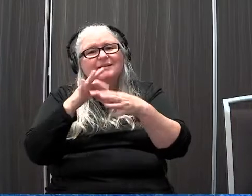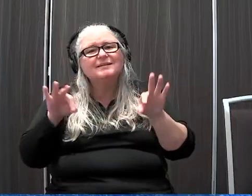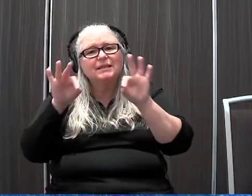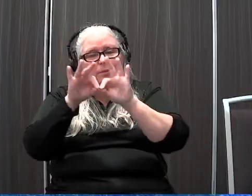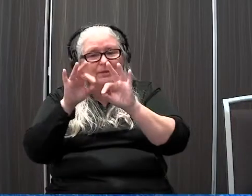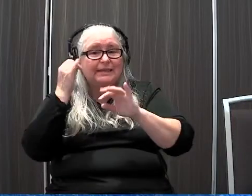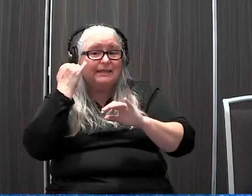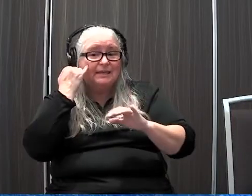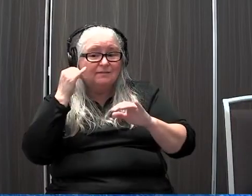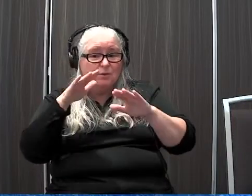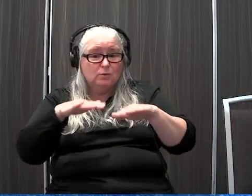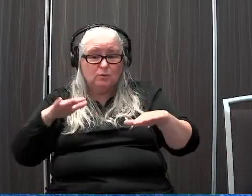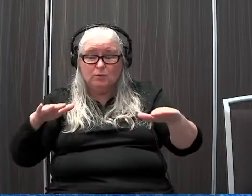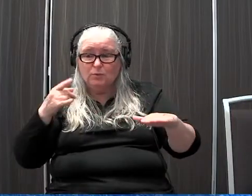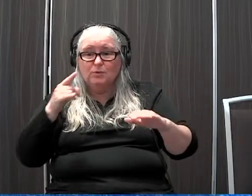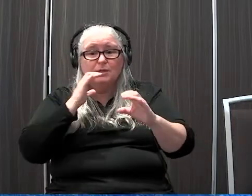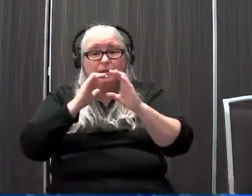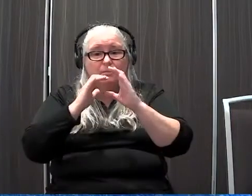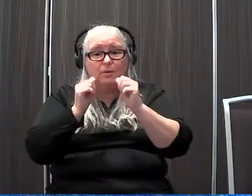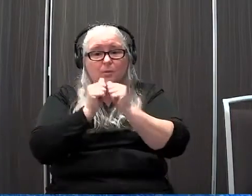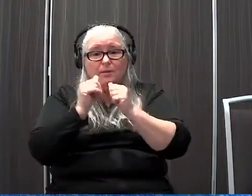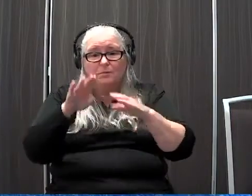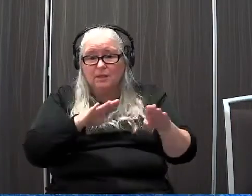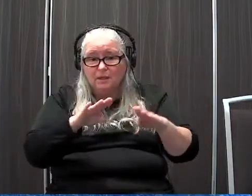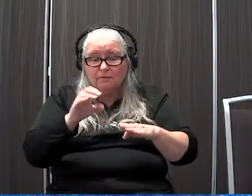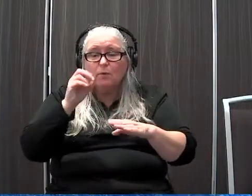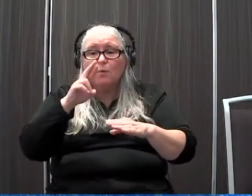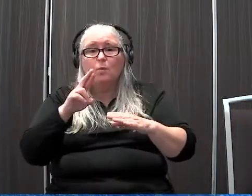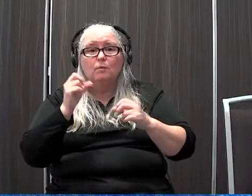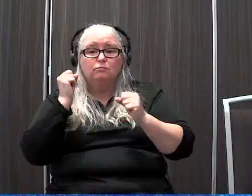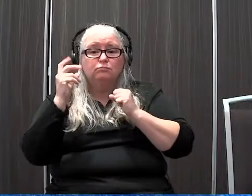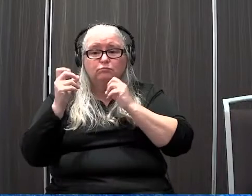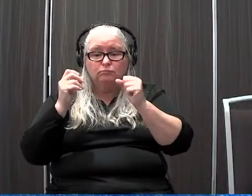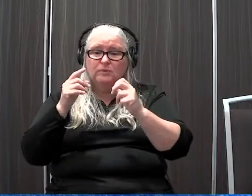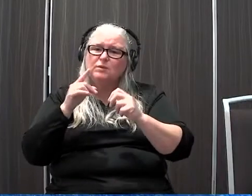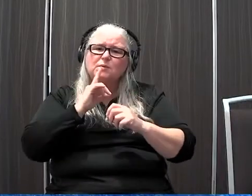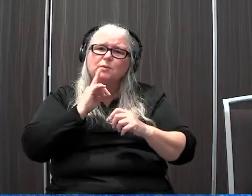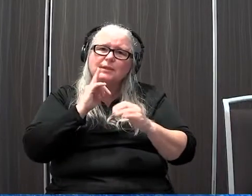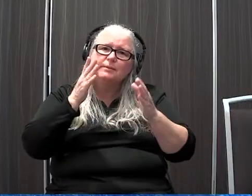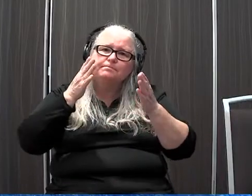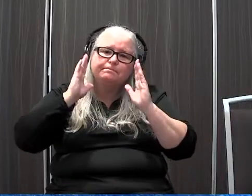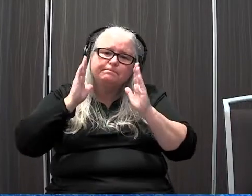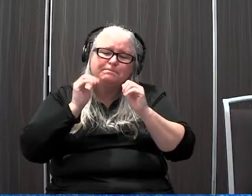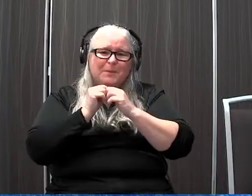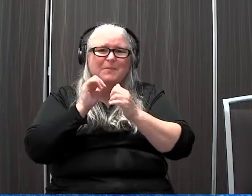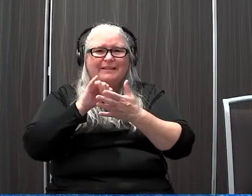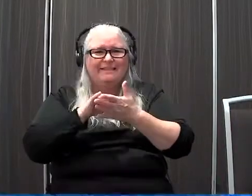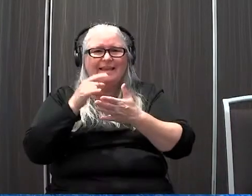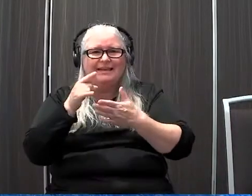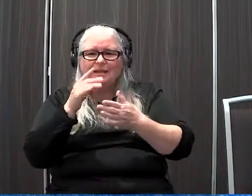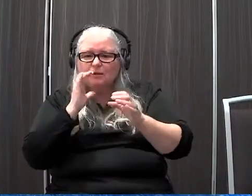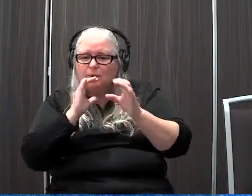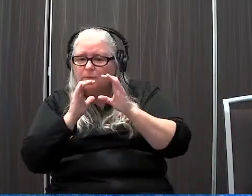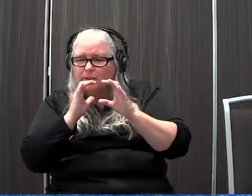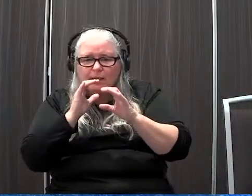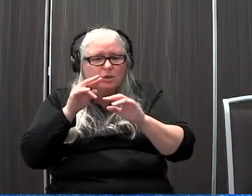is communicating more behaviorally or gesturally, really being attentive to that and kind of being like a communication detective and trying